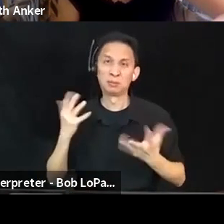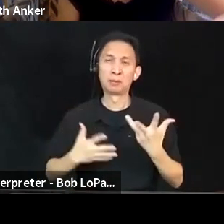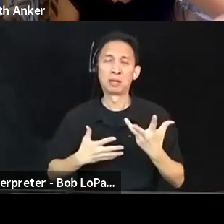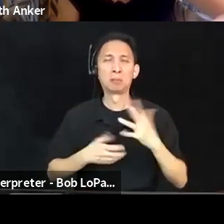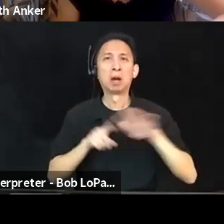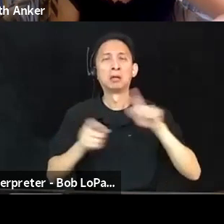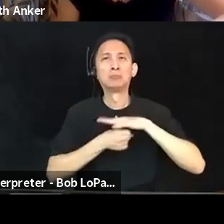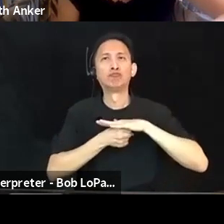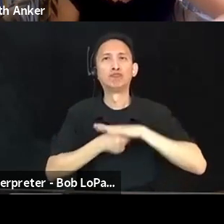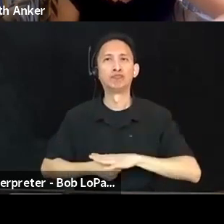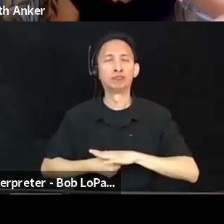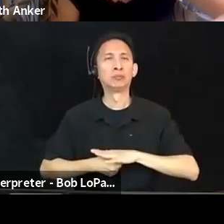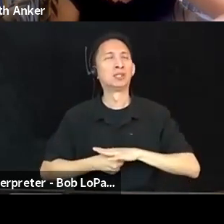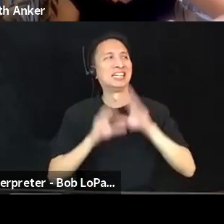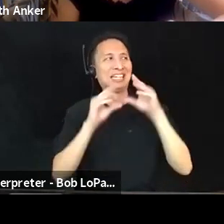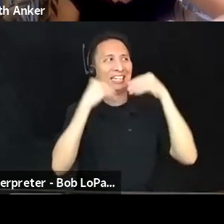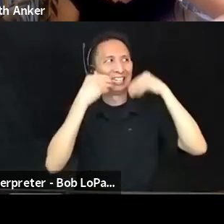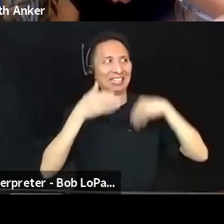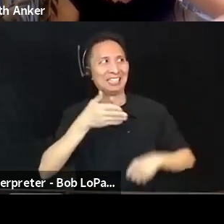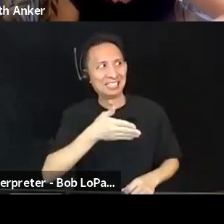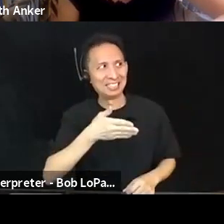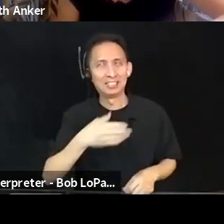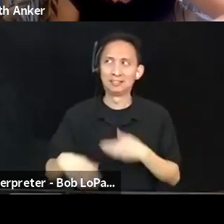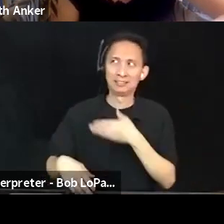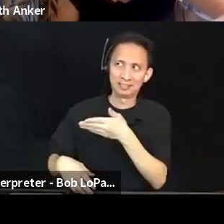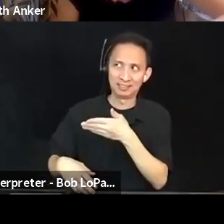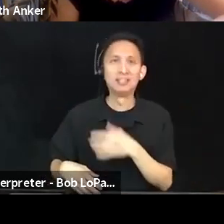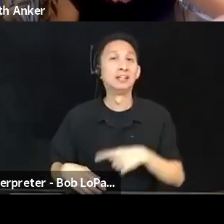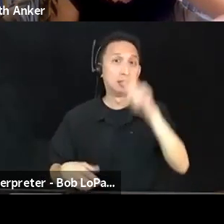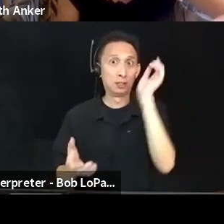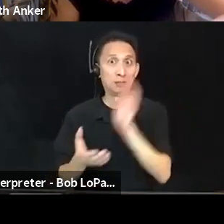the belief that things are open,